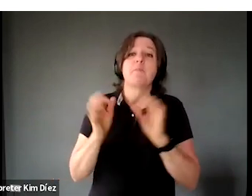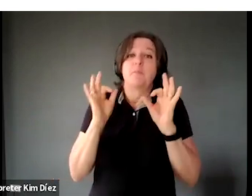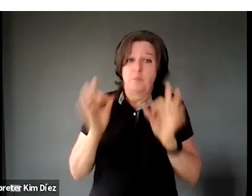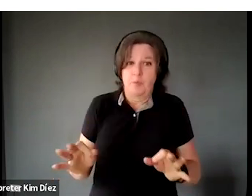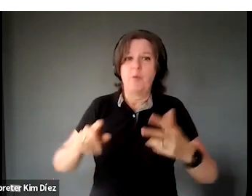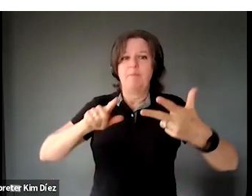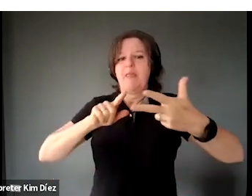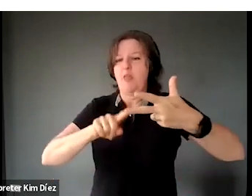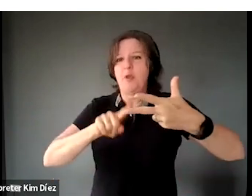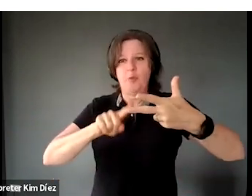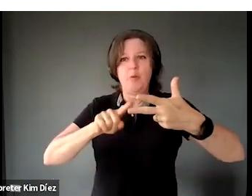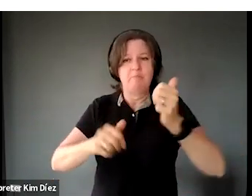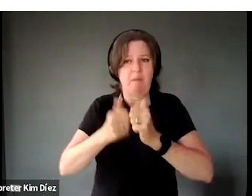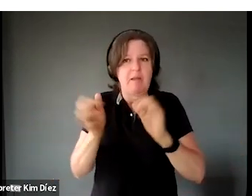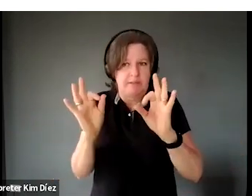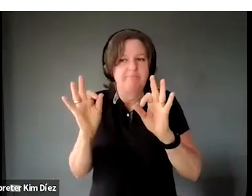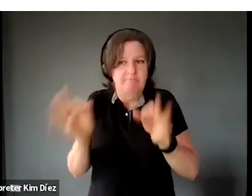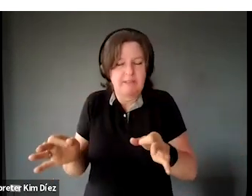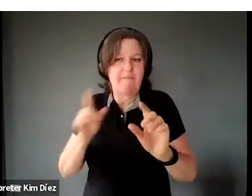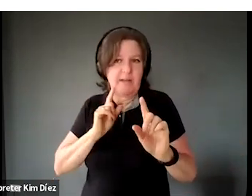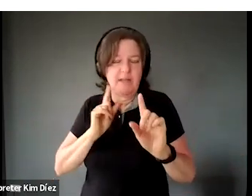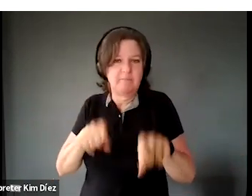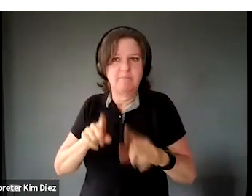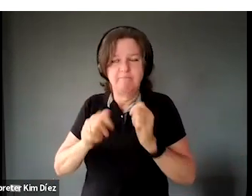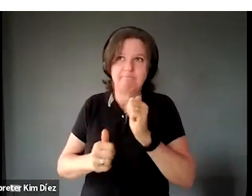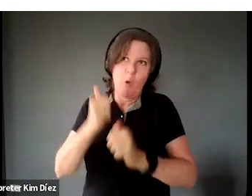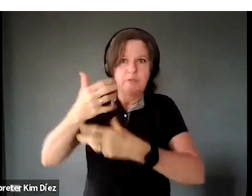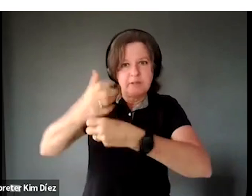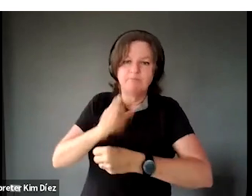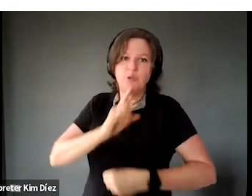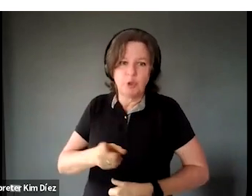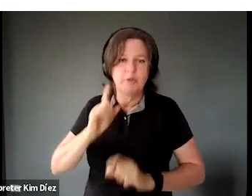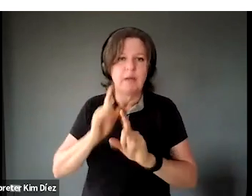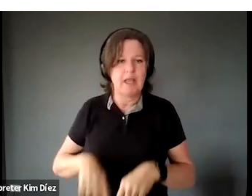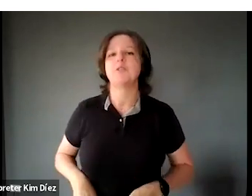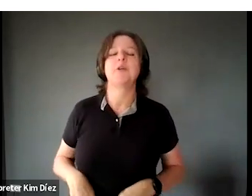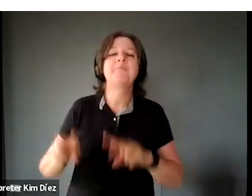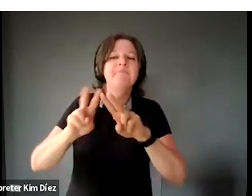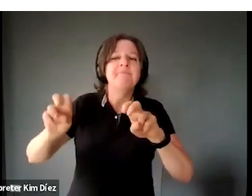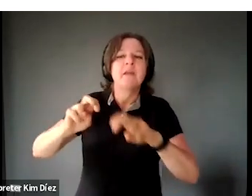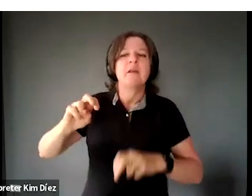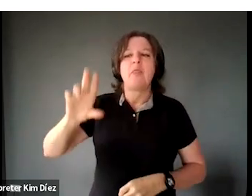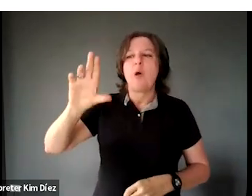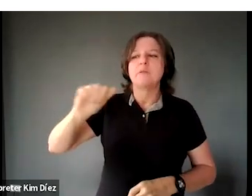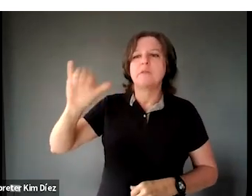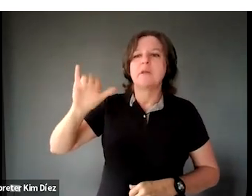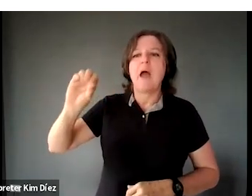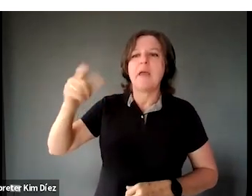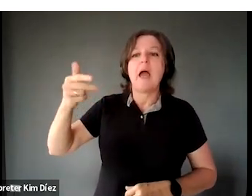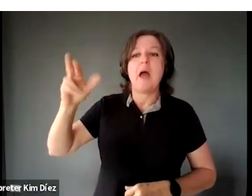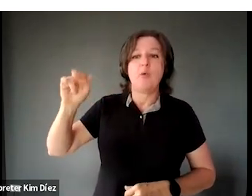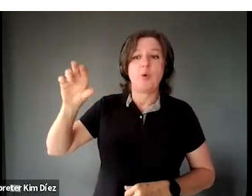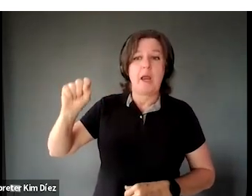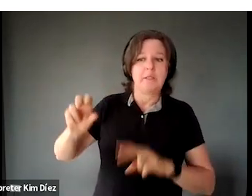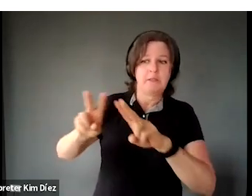that is the most accurate is going to be the bean analysis. And the bean analysis is what's going to tell us that in